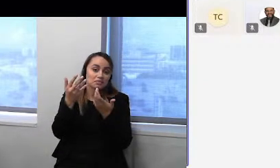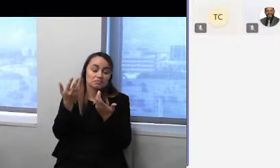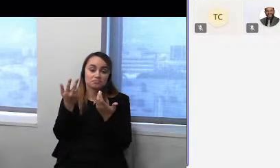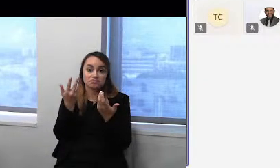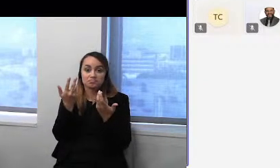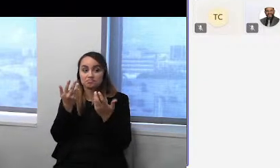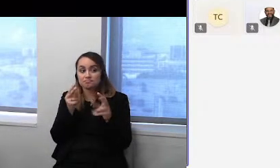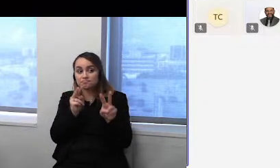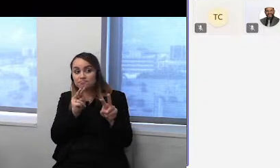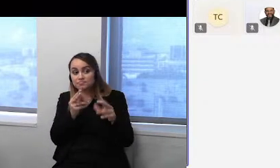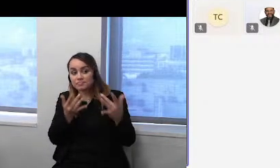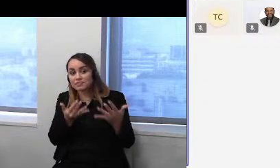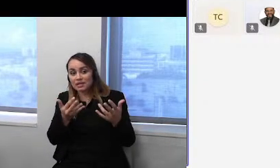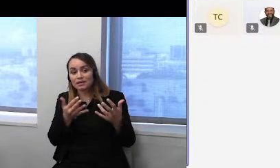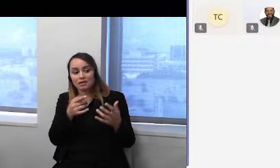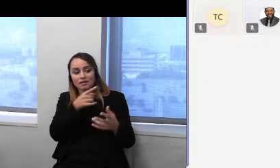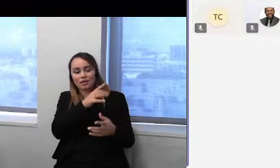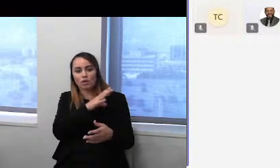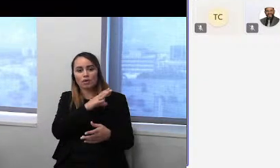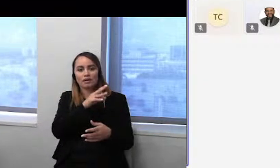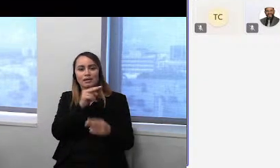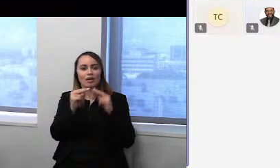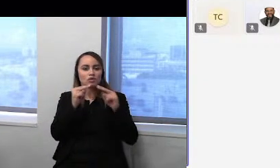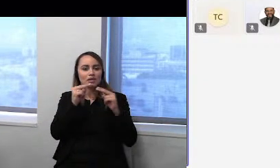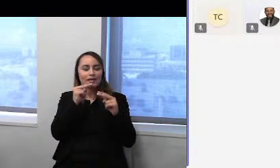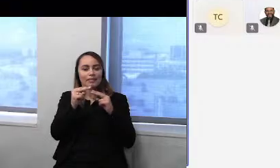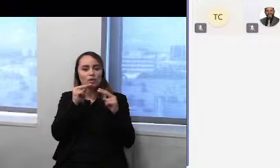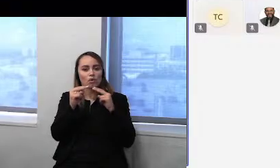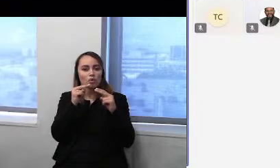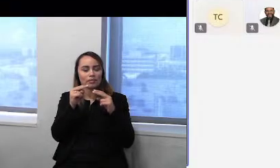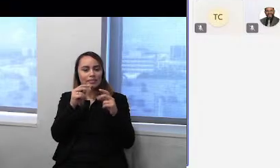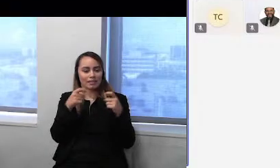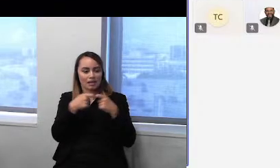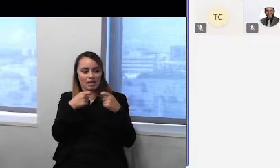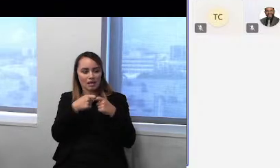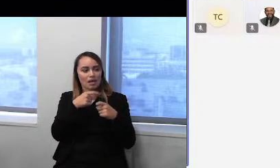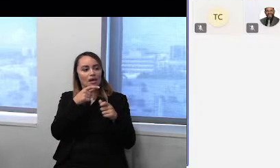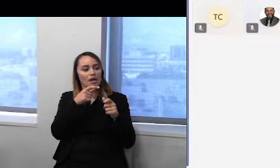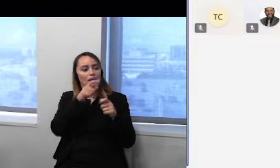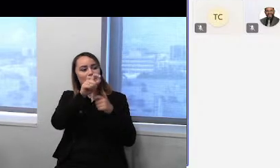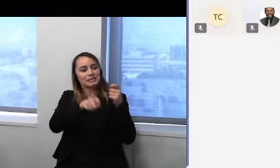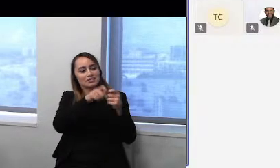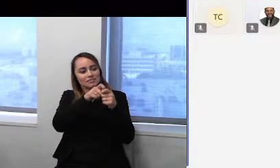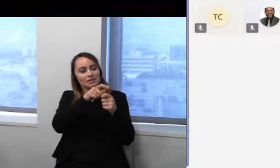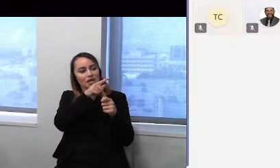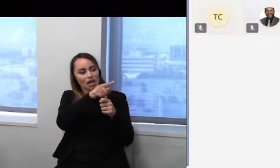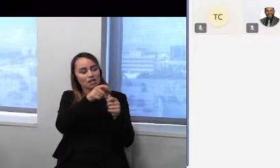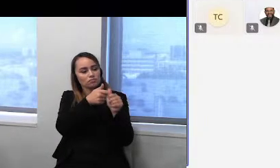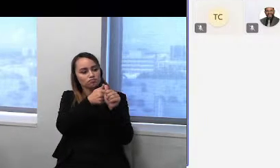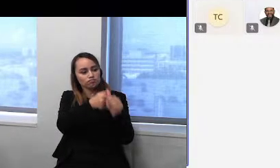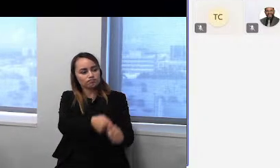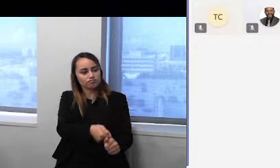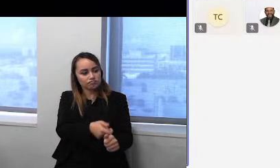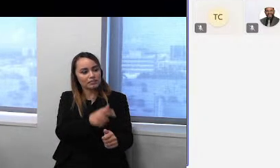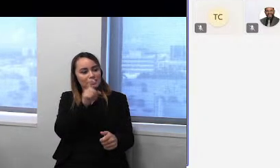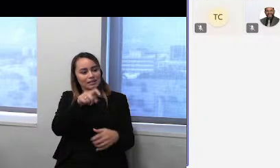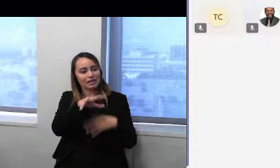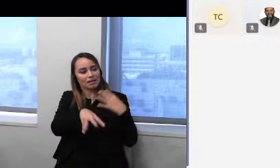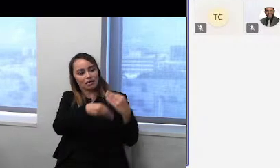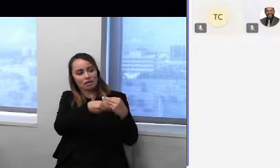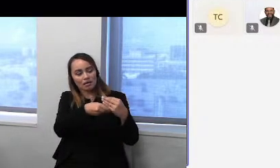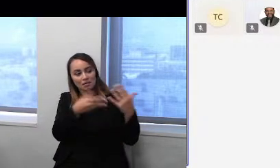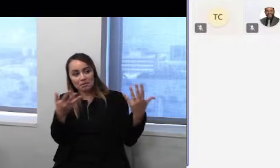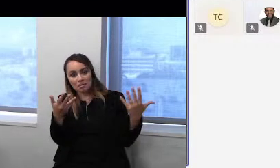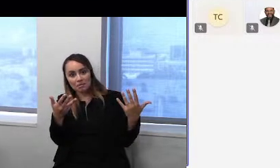specify to give you more guidance as to what should be included in a forthcoming renewable